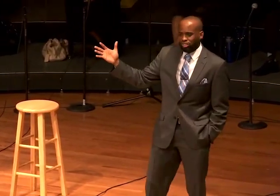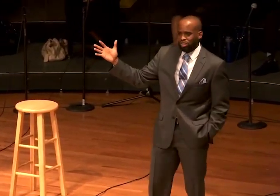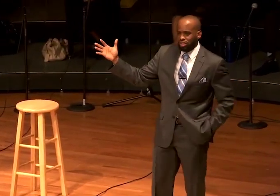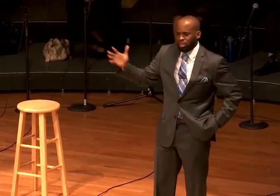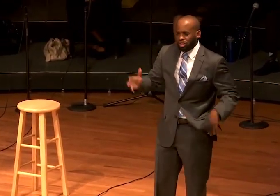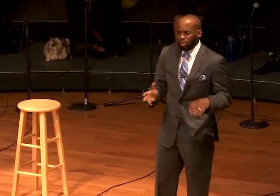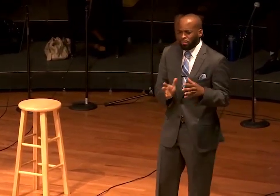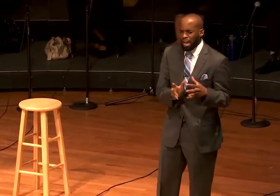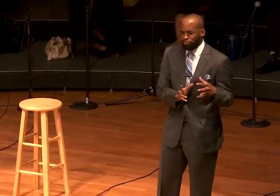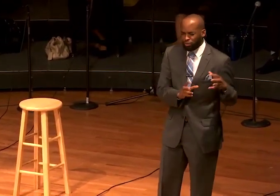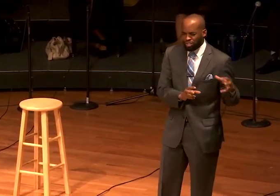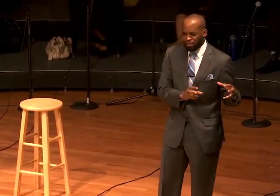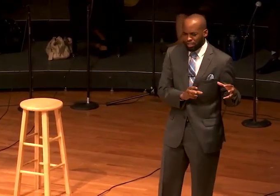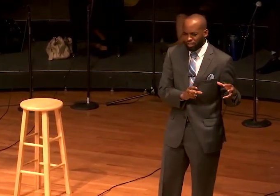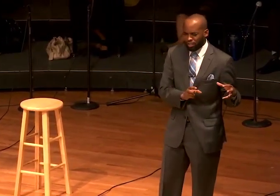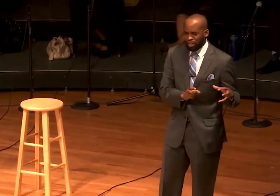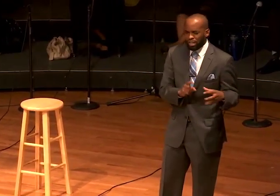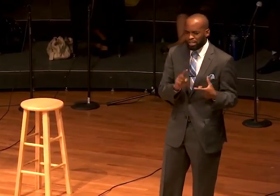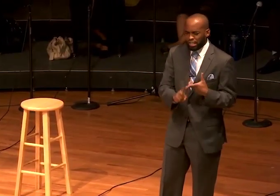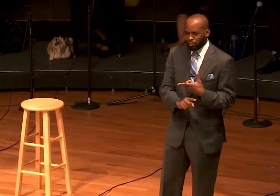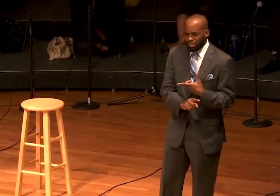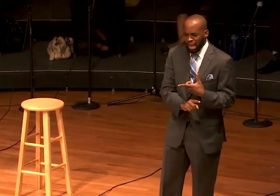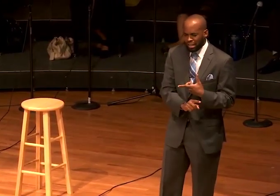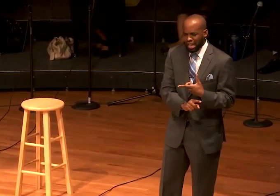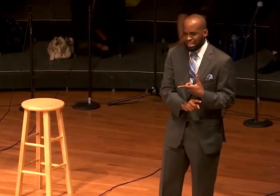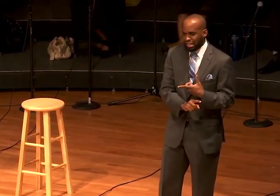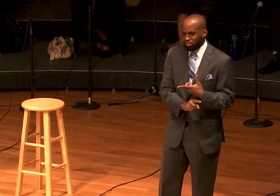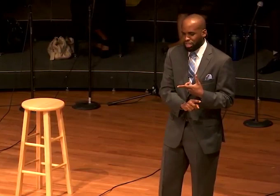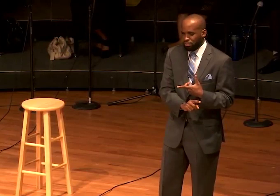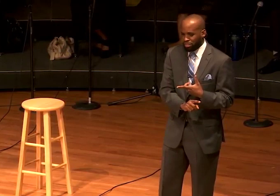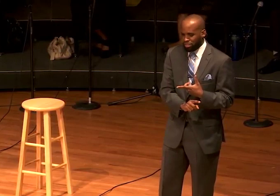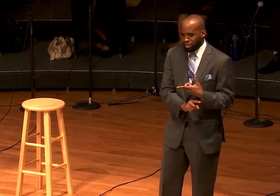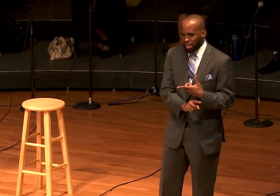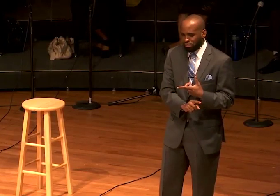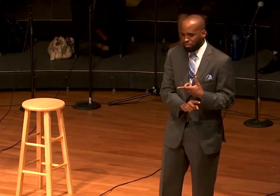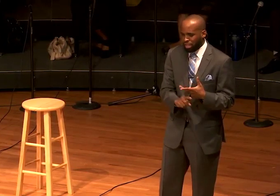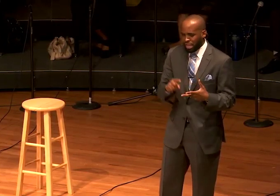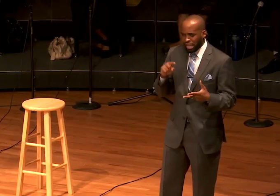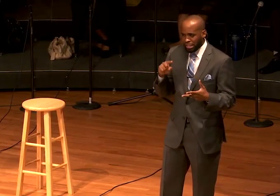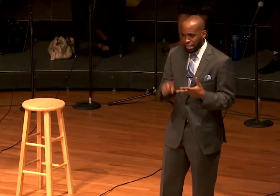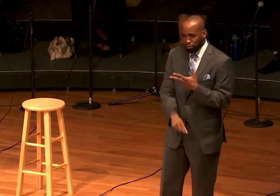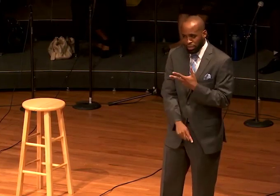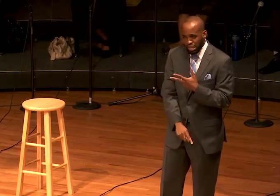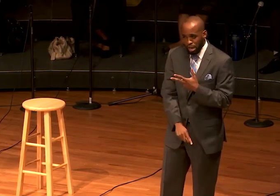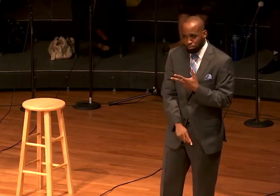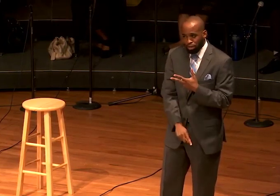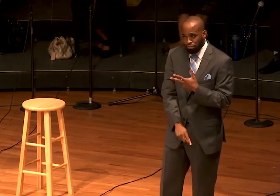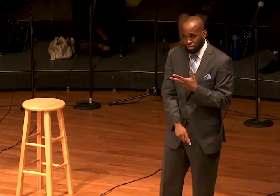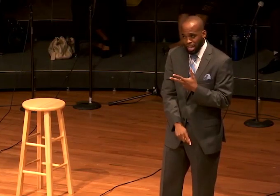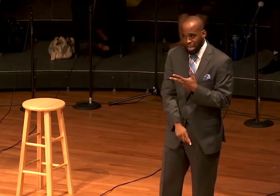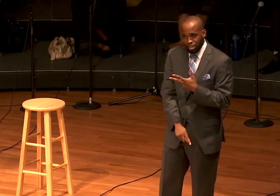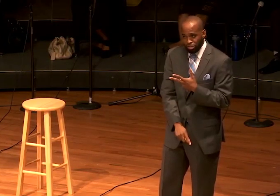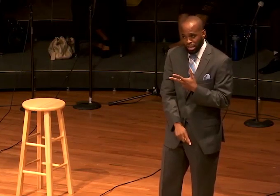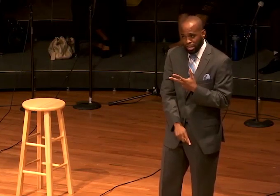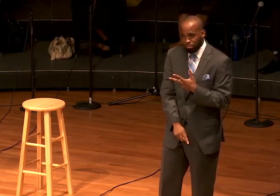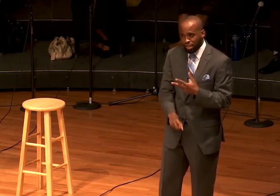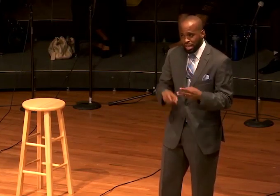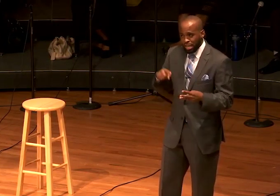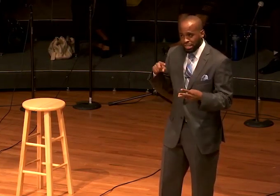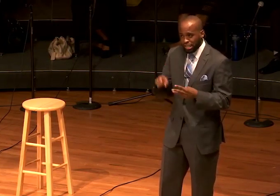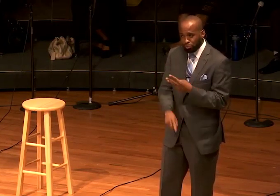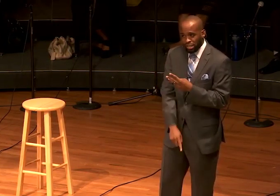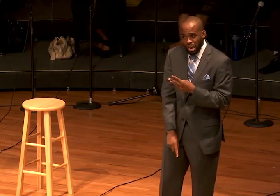church. Matthew 7, did we not cast out demons in your name? Did we not prophesy in your